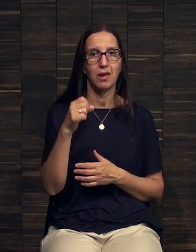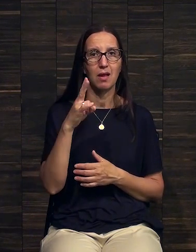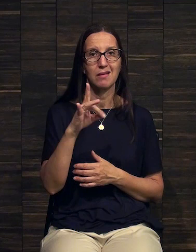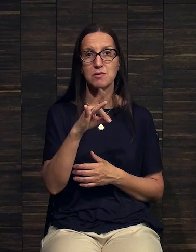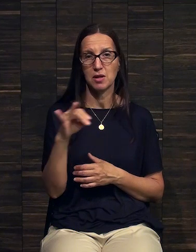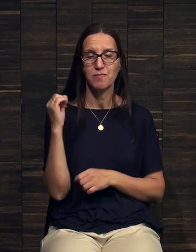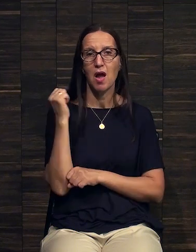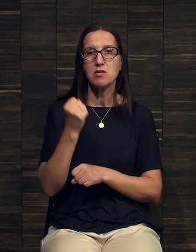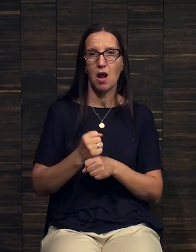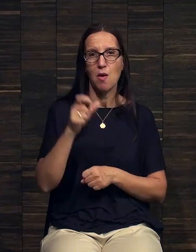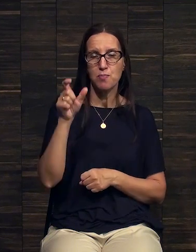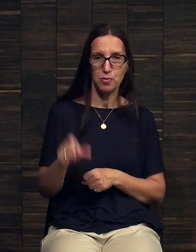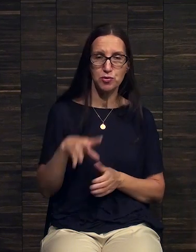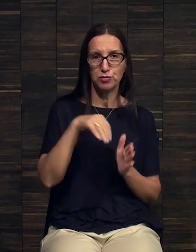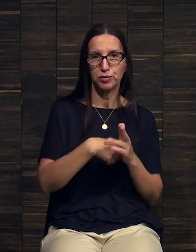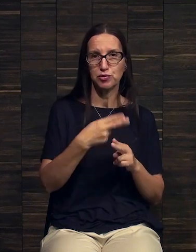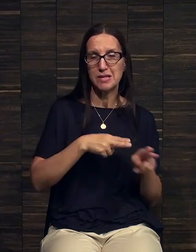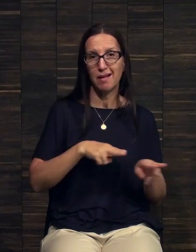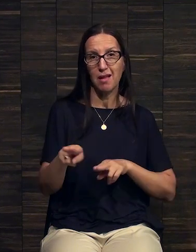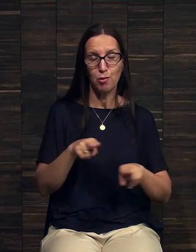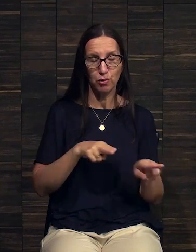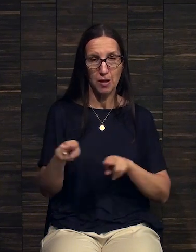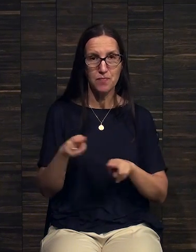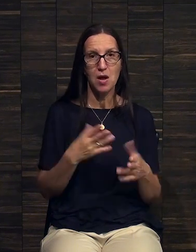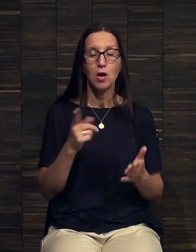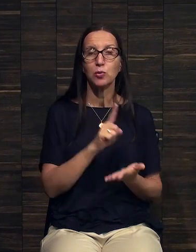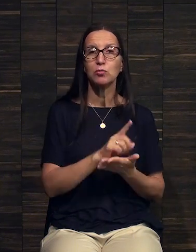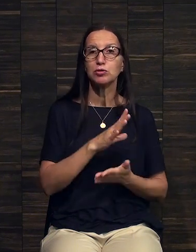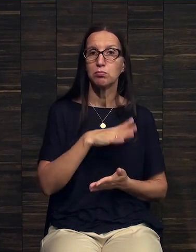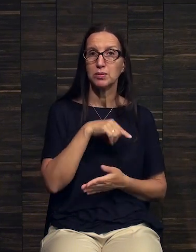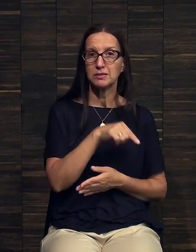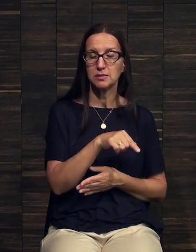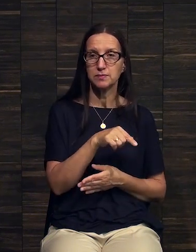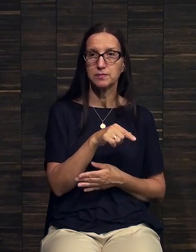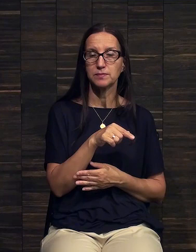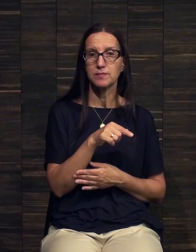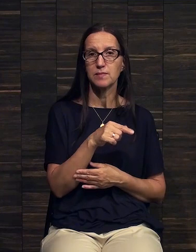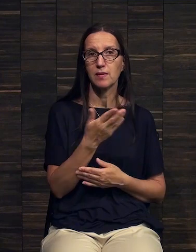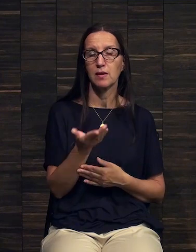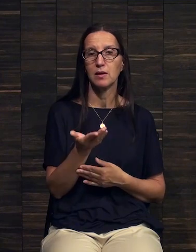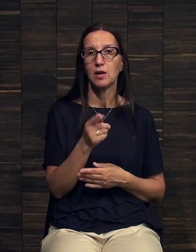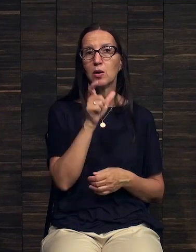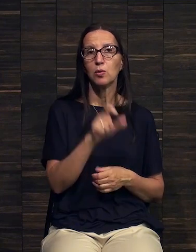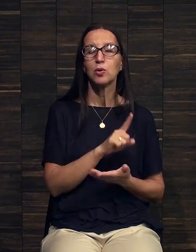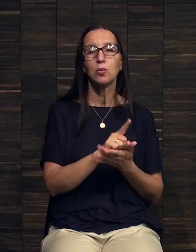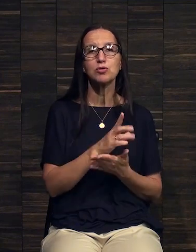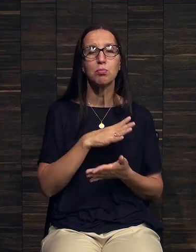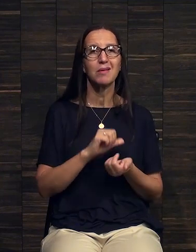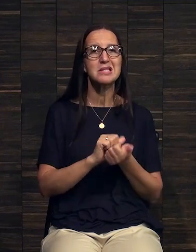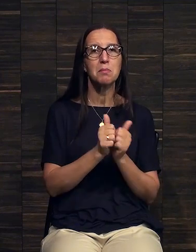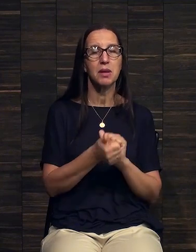worker, and at the railway, and he was supposed